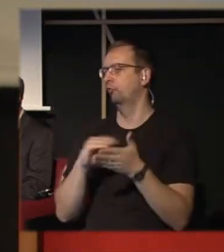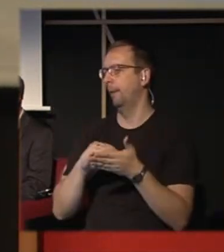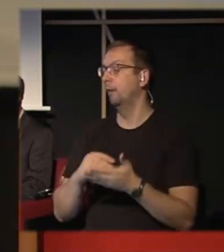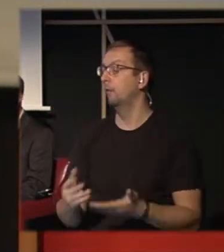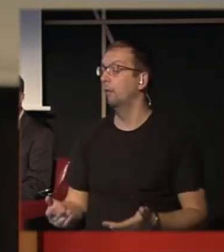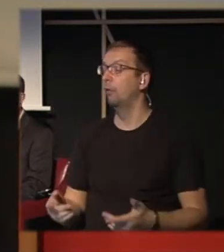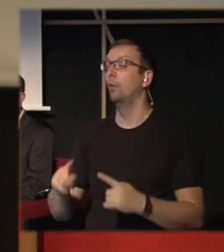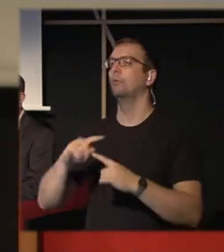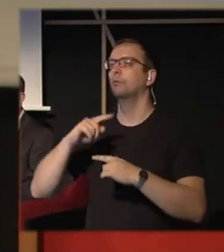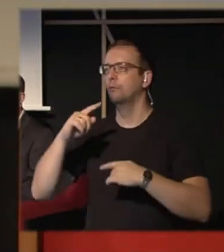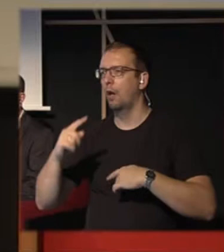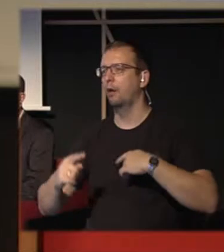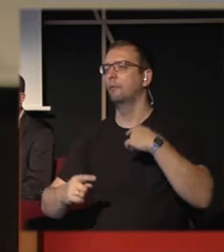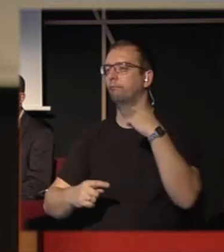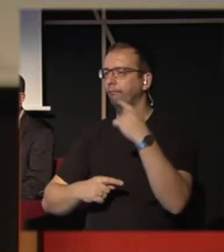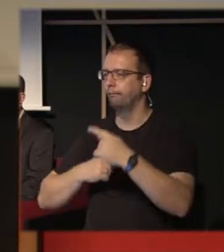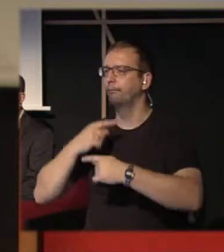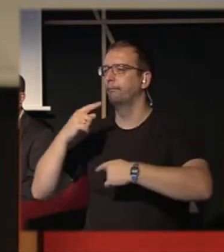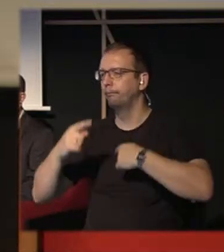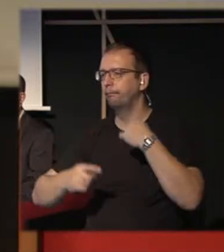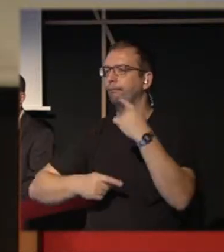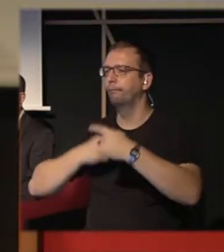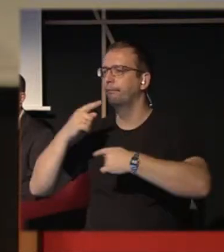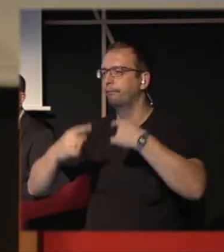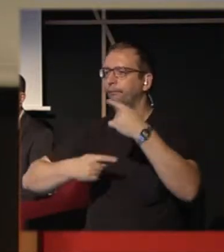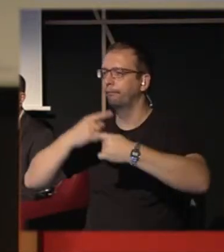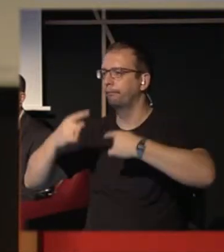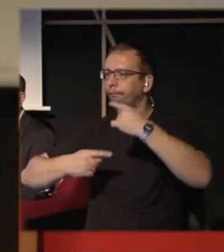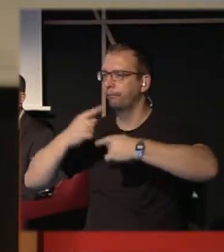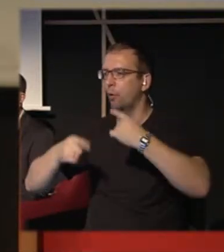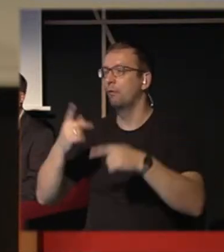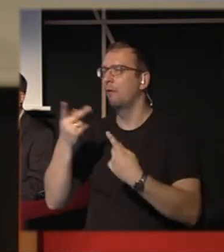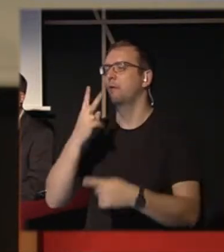Article 35 bis, Disability Access Officer, which we're here to talk about today.